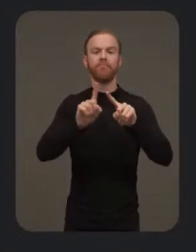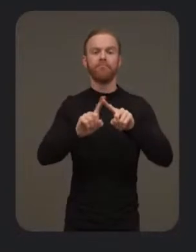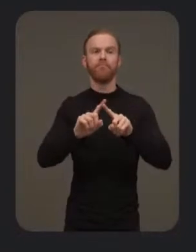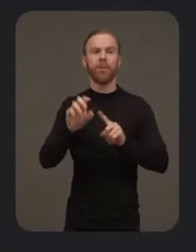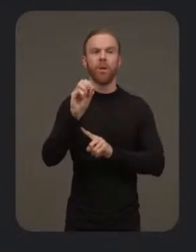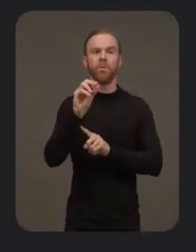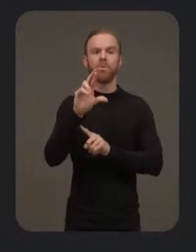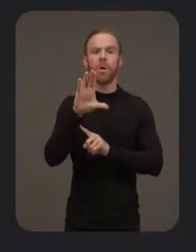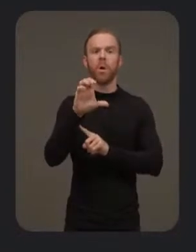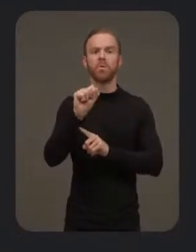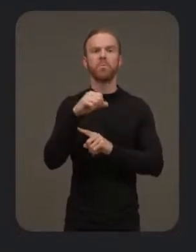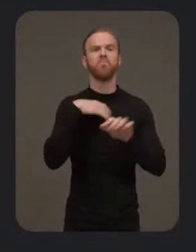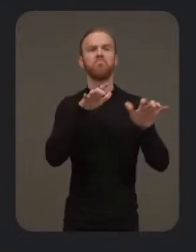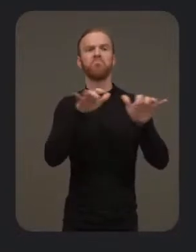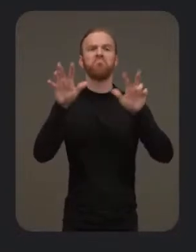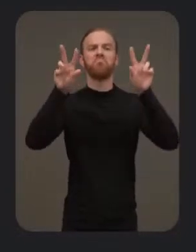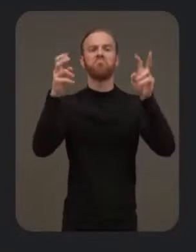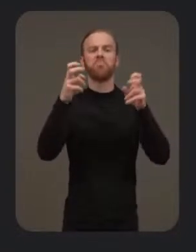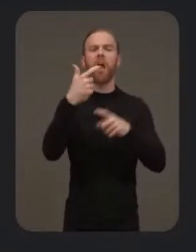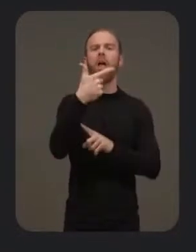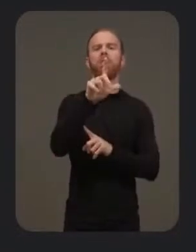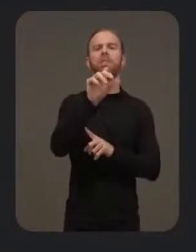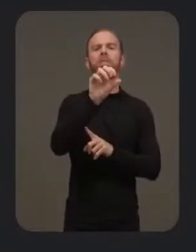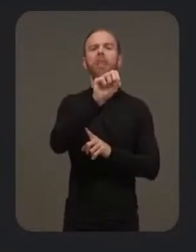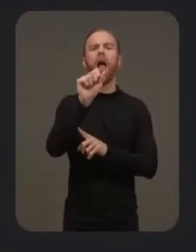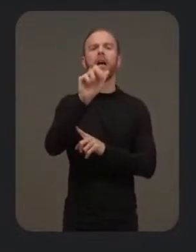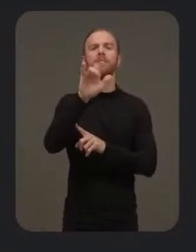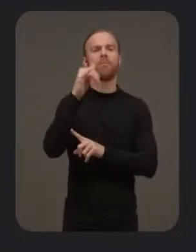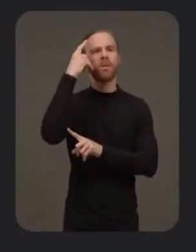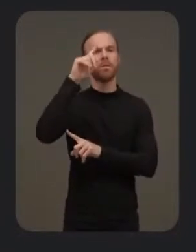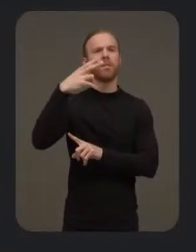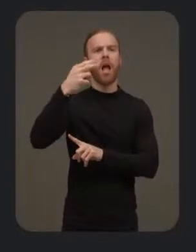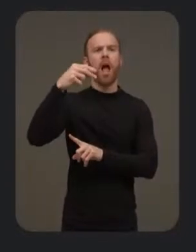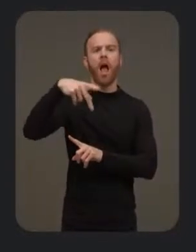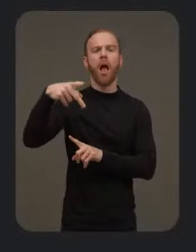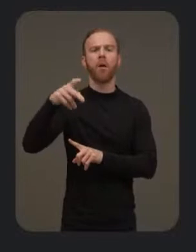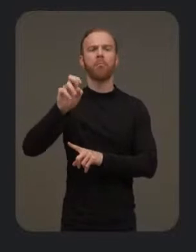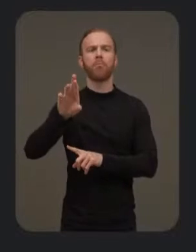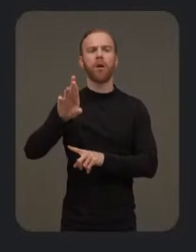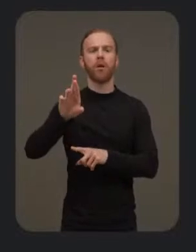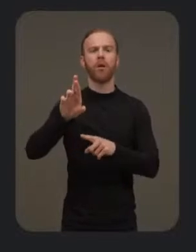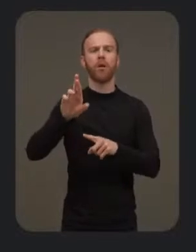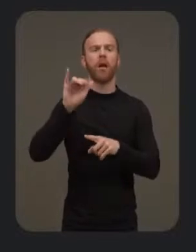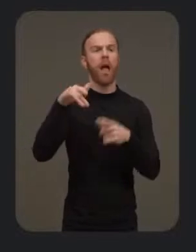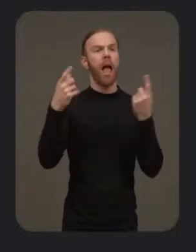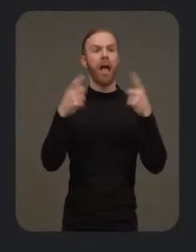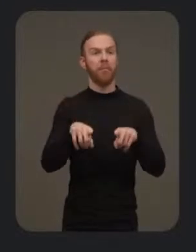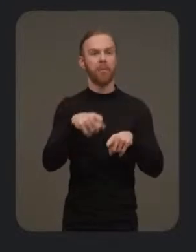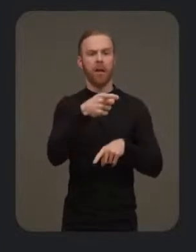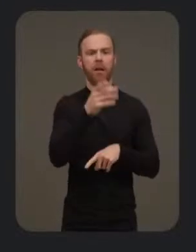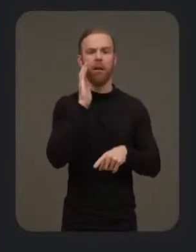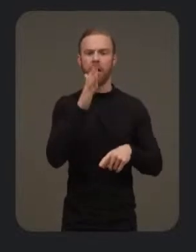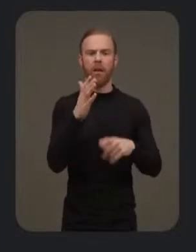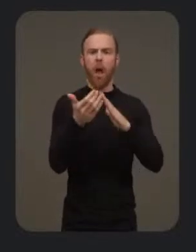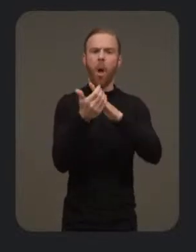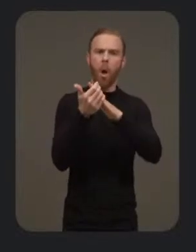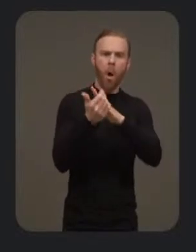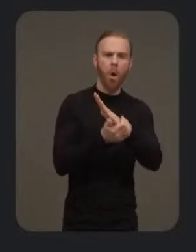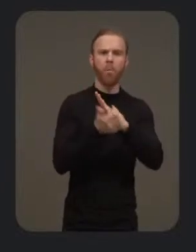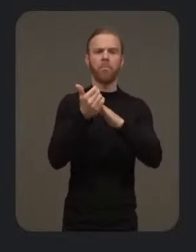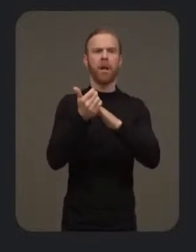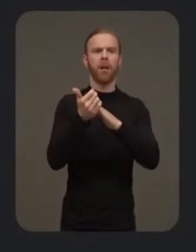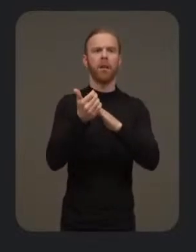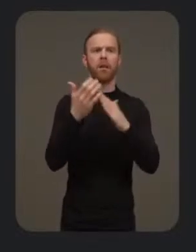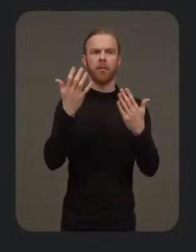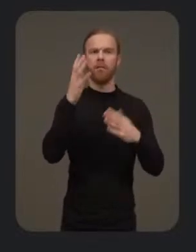like create glossary for Hopper. And what's going to happen behind the scenes is it'll automatically compile